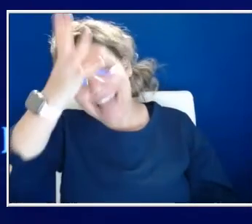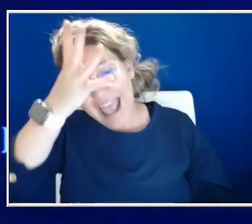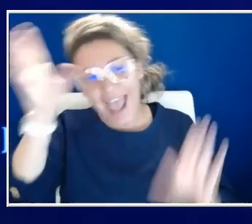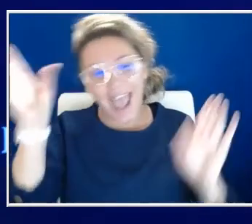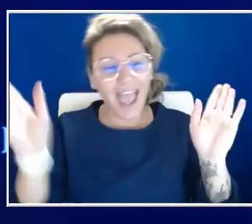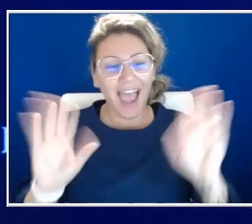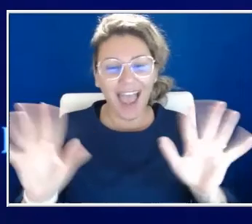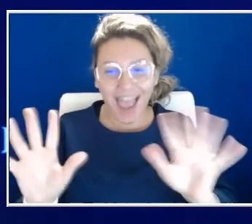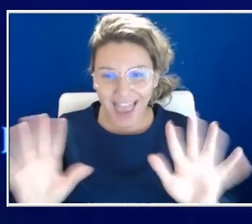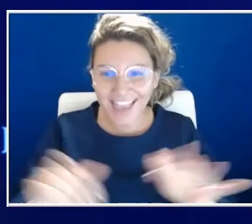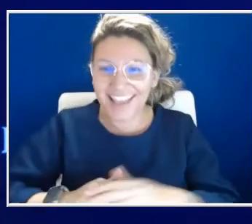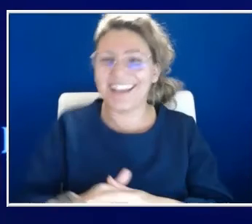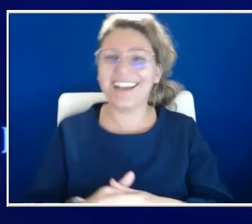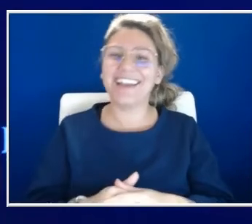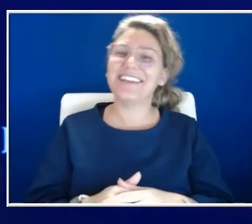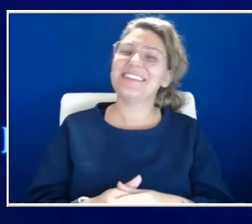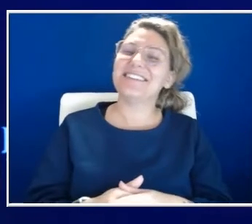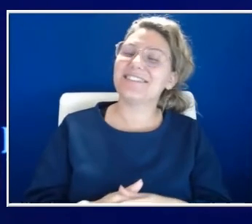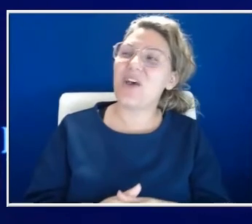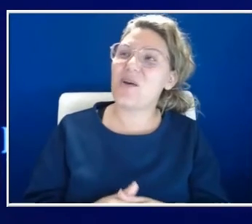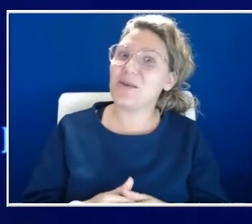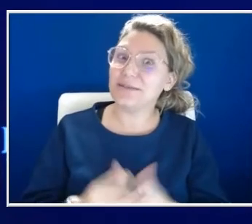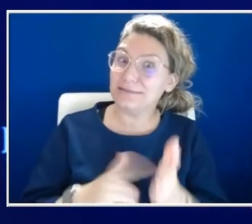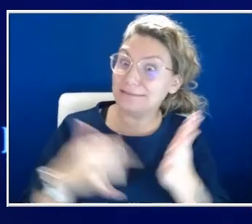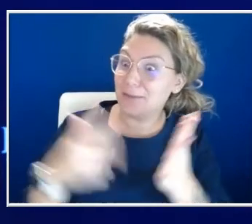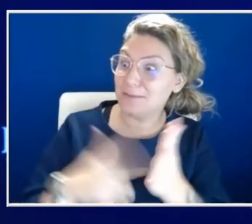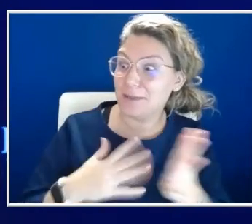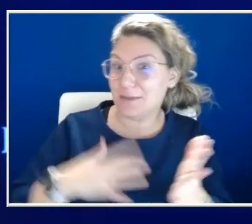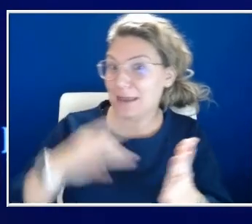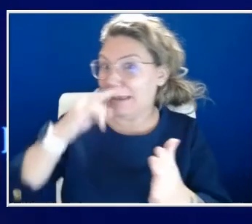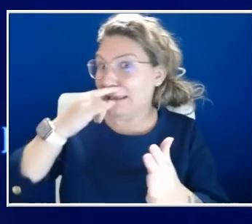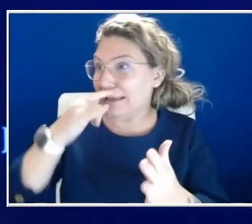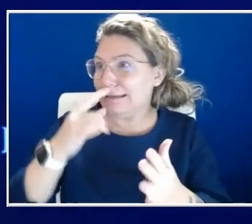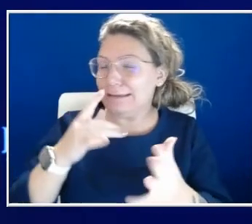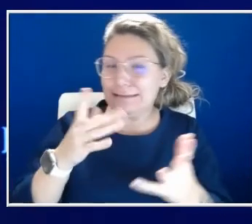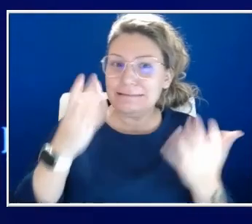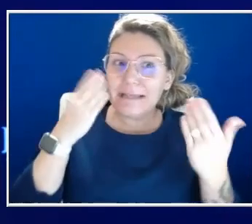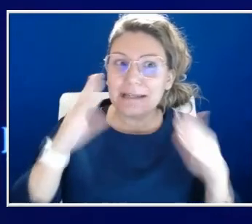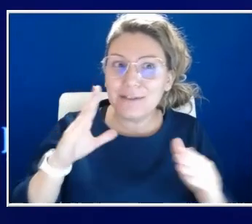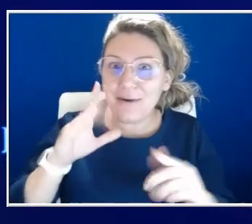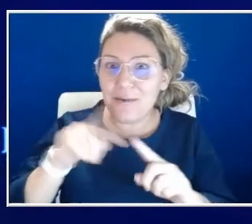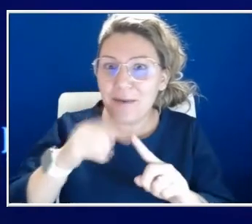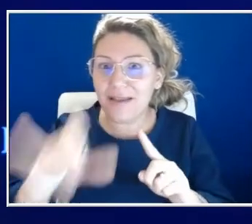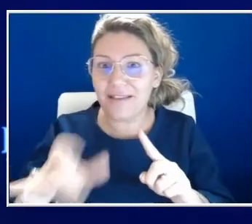always know about. And right. So for them to kind of hear that I got to go do this, I